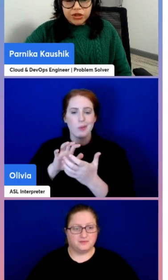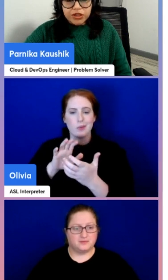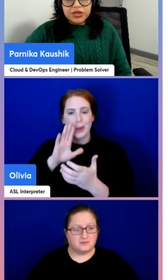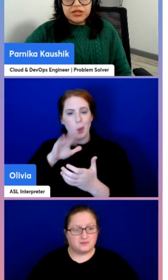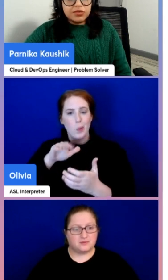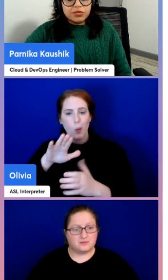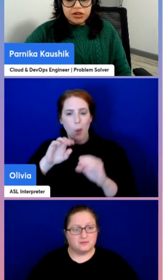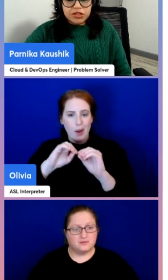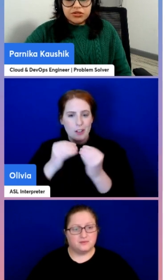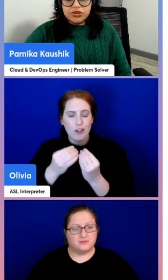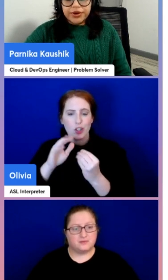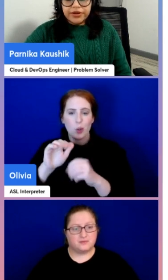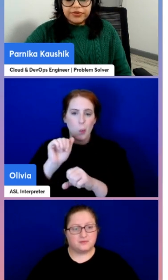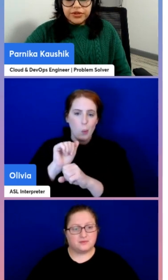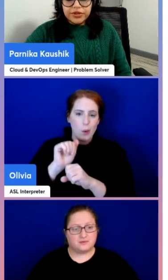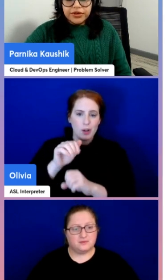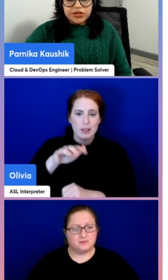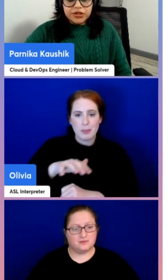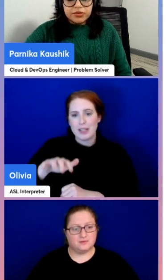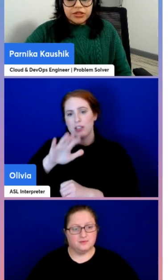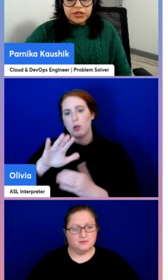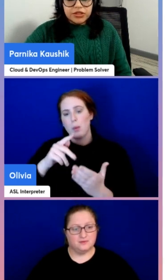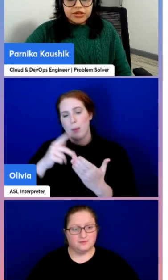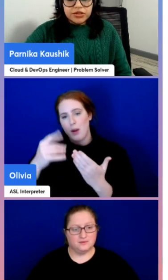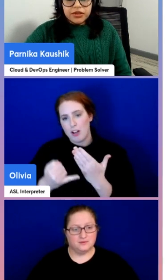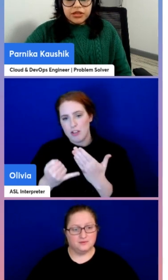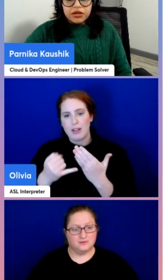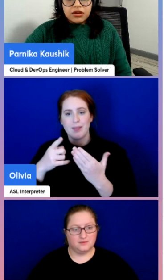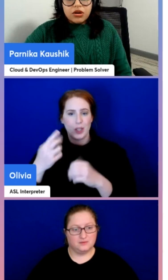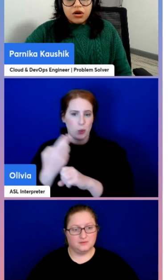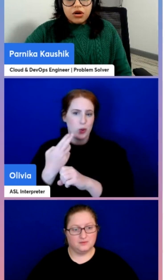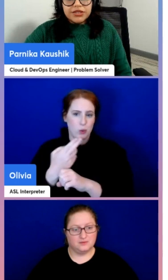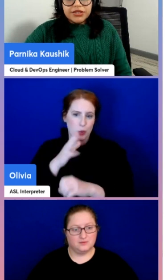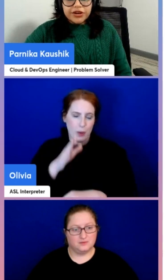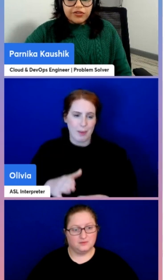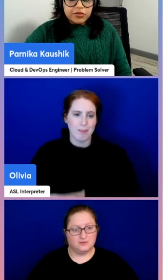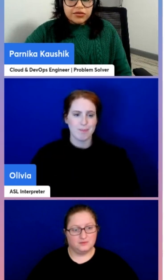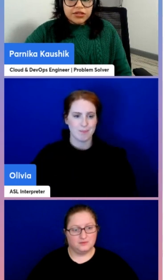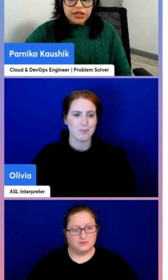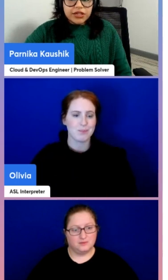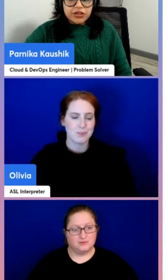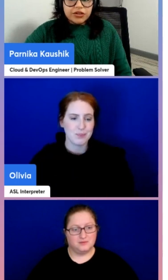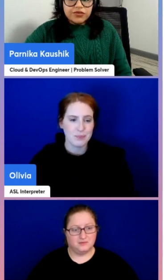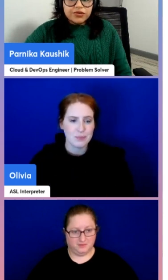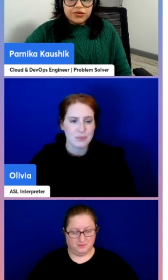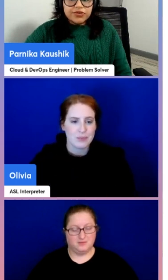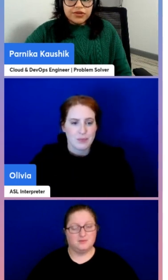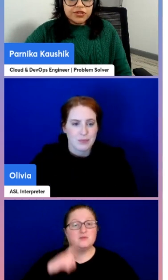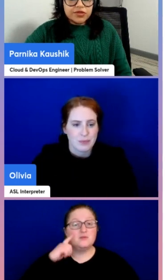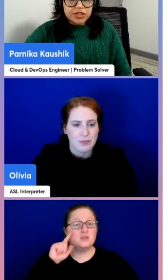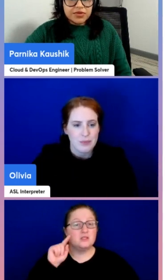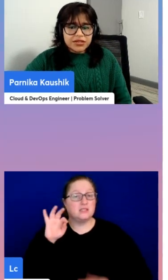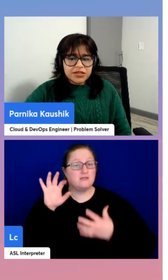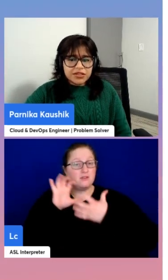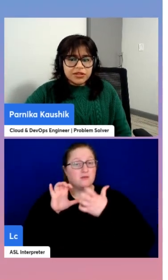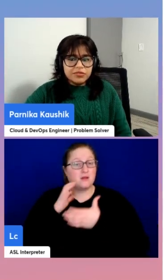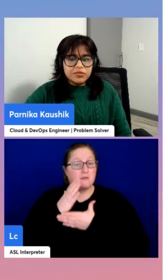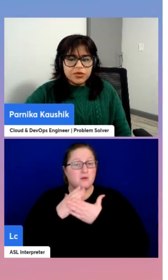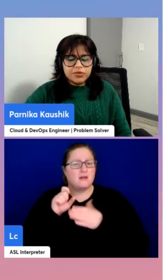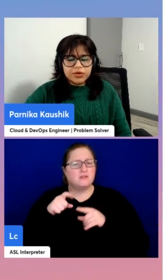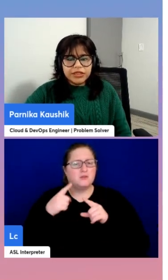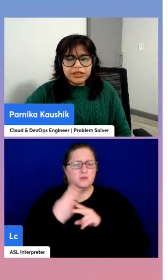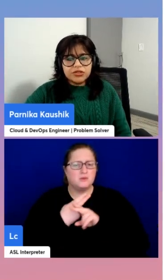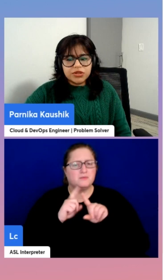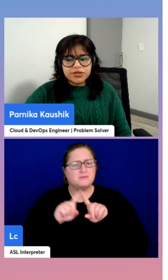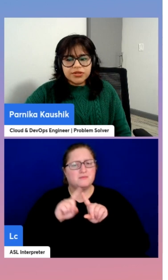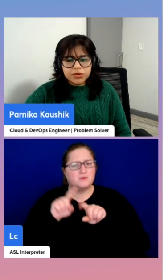organization in your workspace and the project that you have that you're going to be using. On the Terraform Cloud side, you have to use various workspaces, but